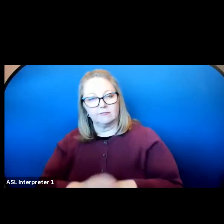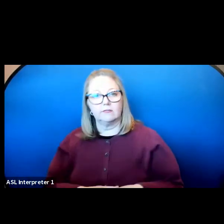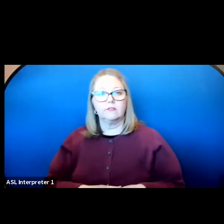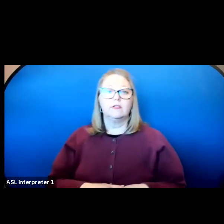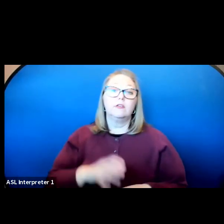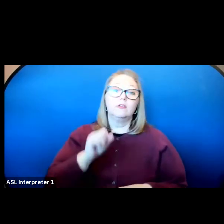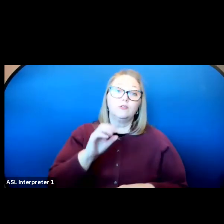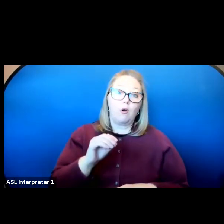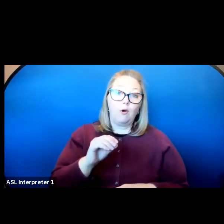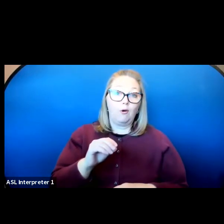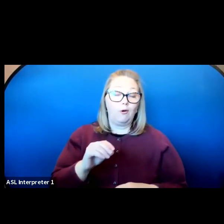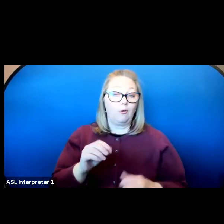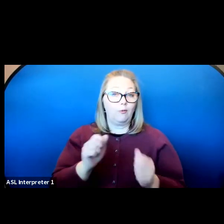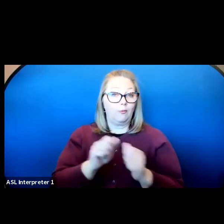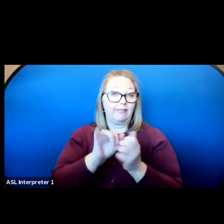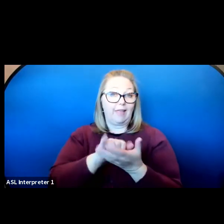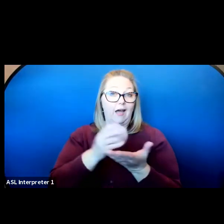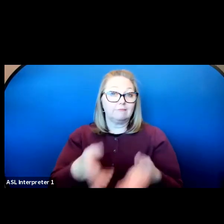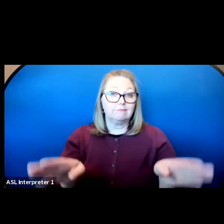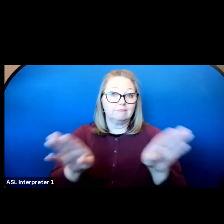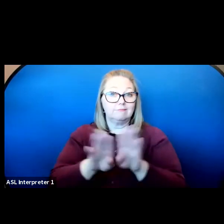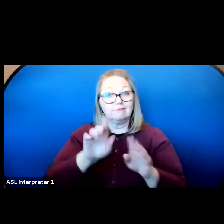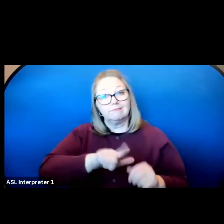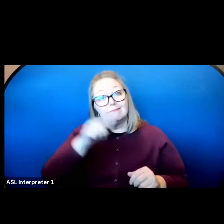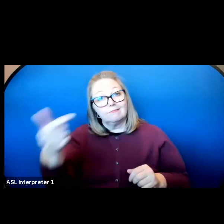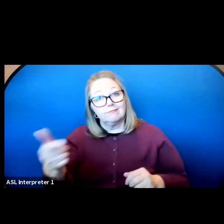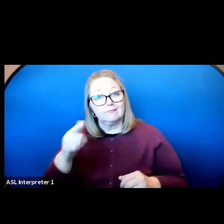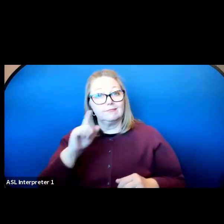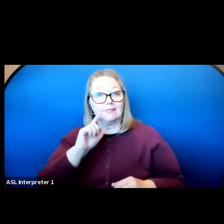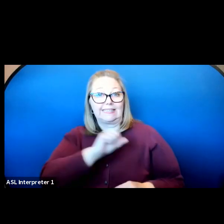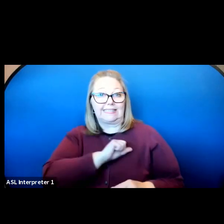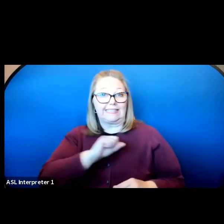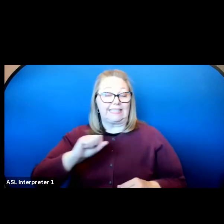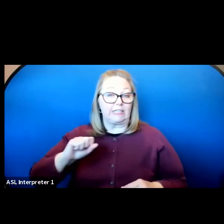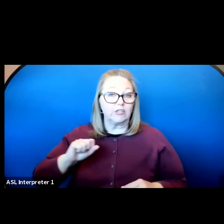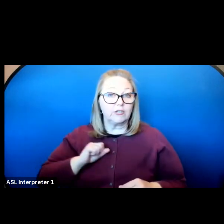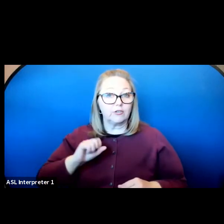So with that, I wanted to turn it over to my colleague in